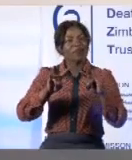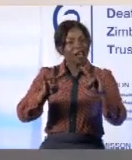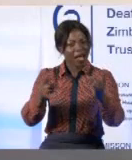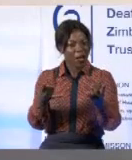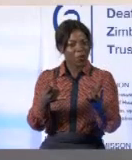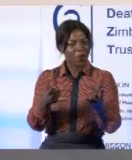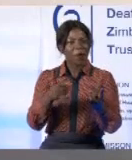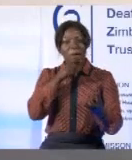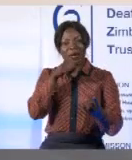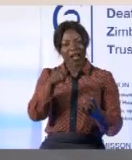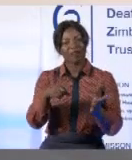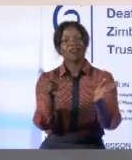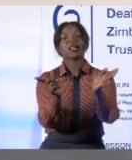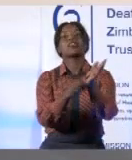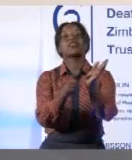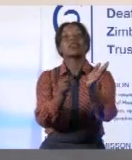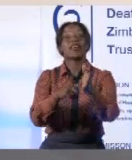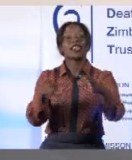sex work.